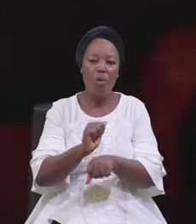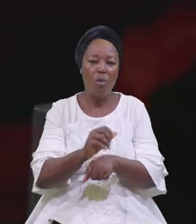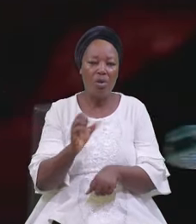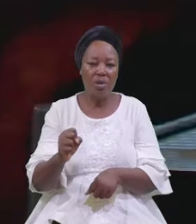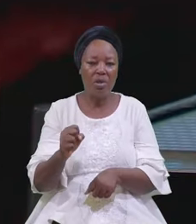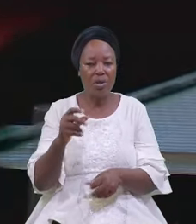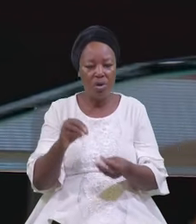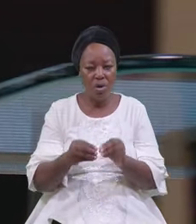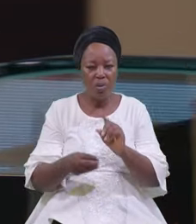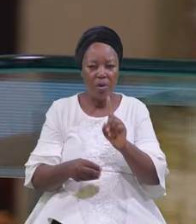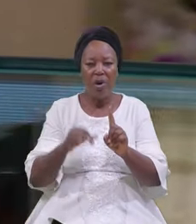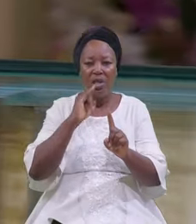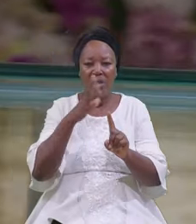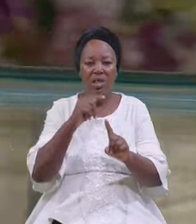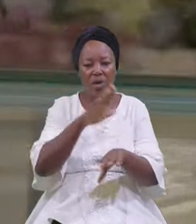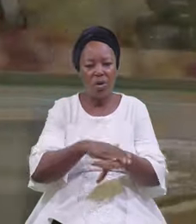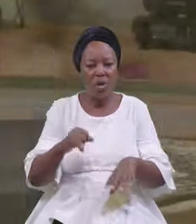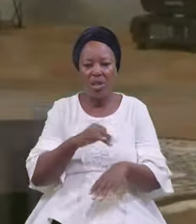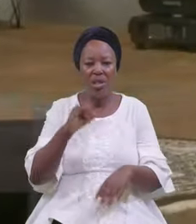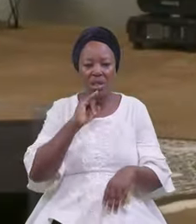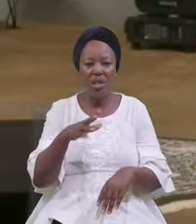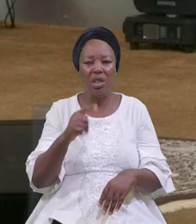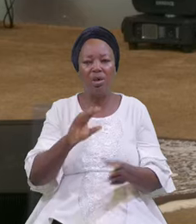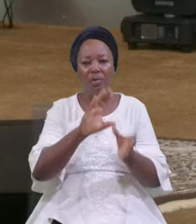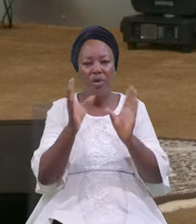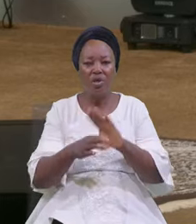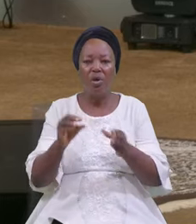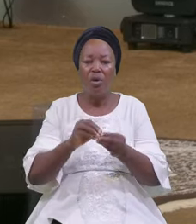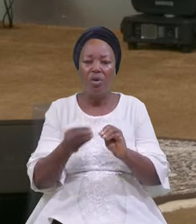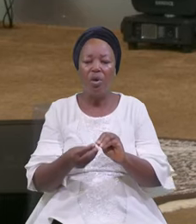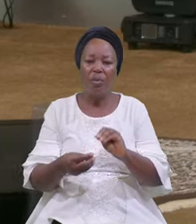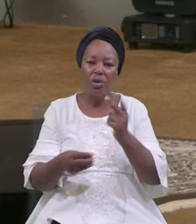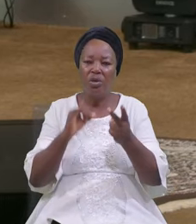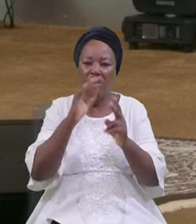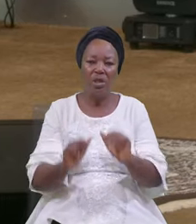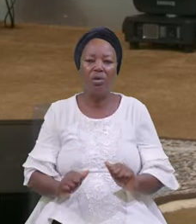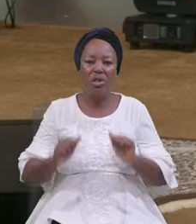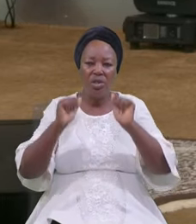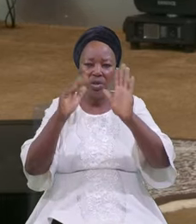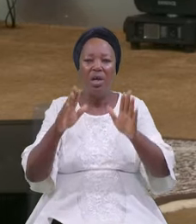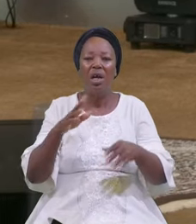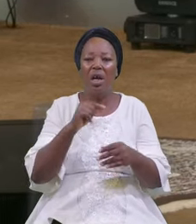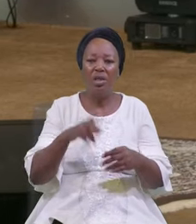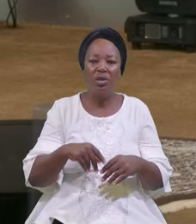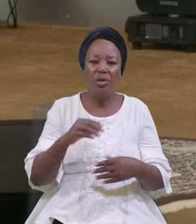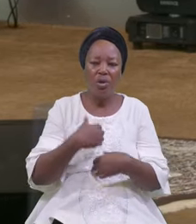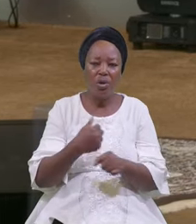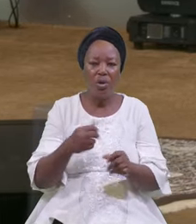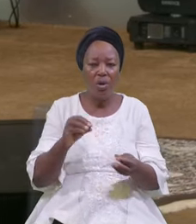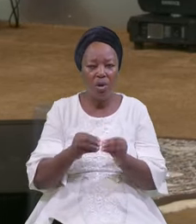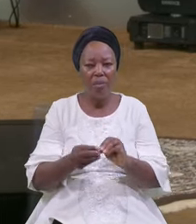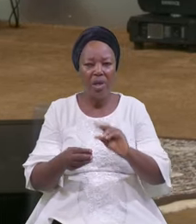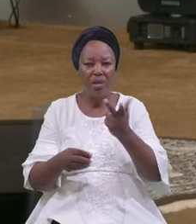Number one is the calling, is the conversion. Number two is the consecration. Number three now. Number three is